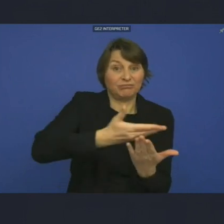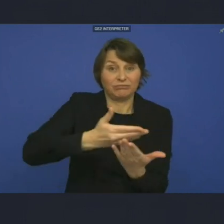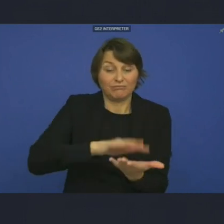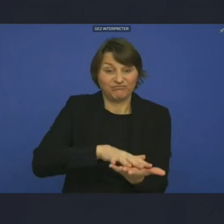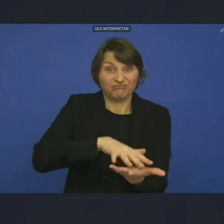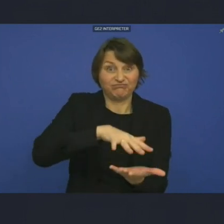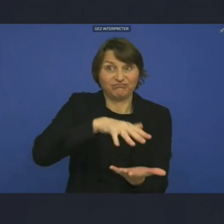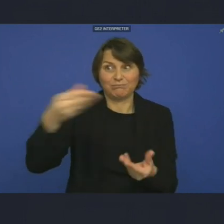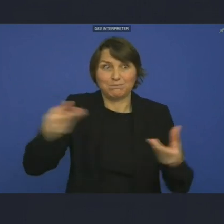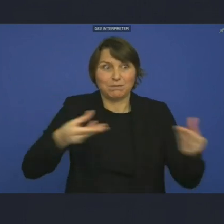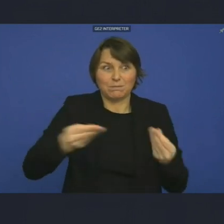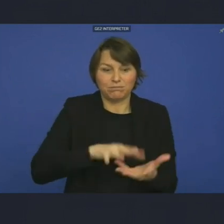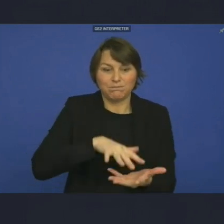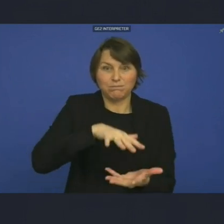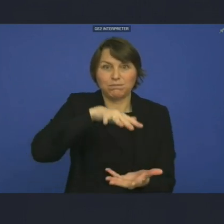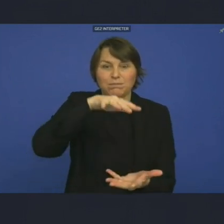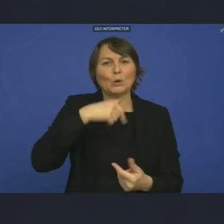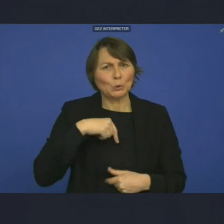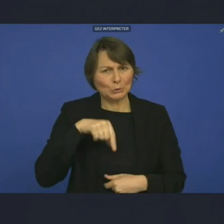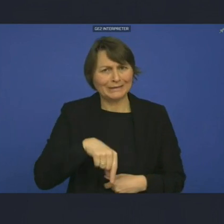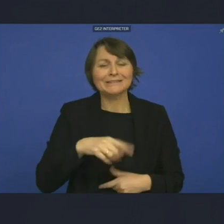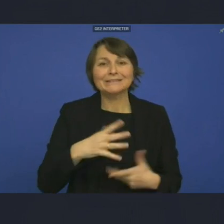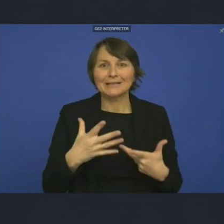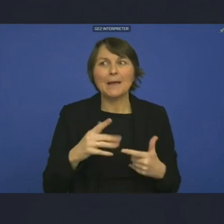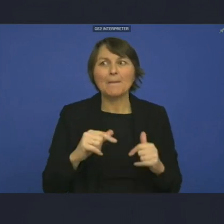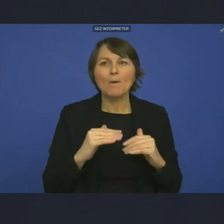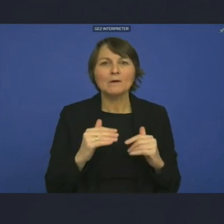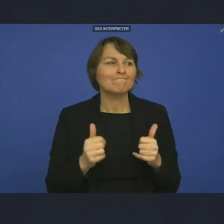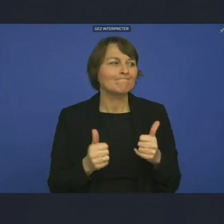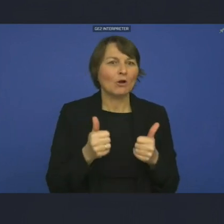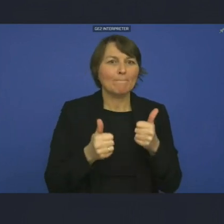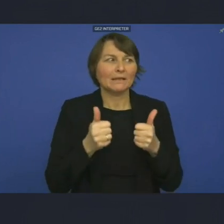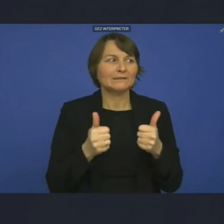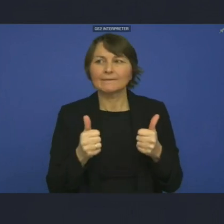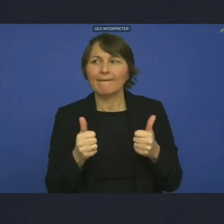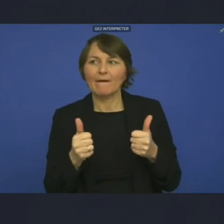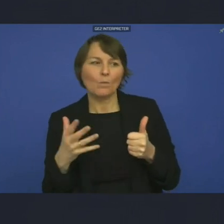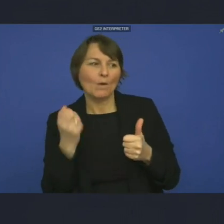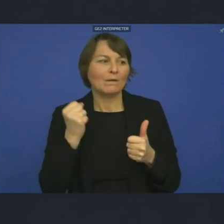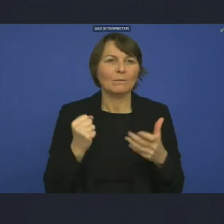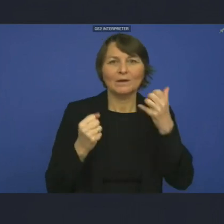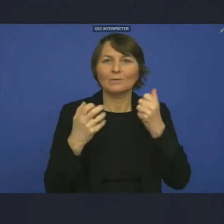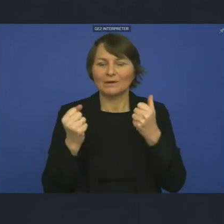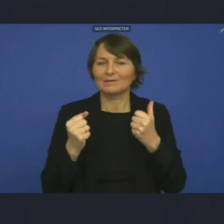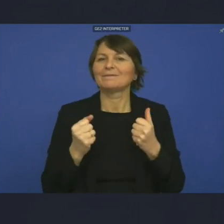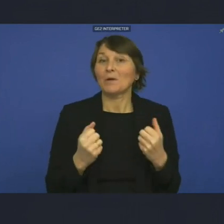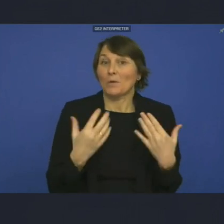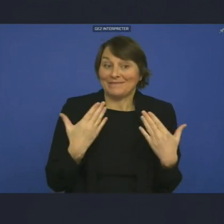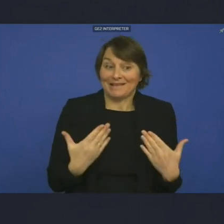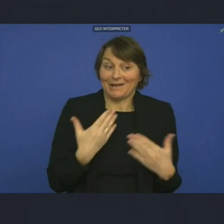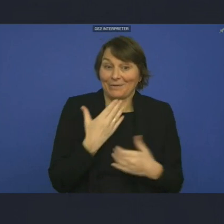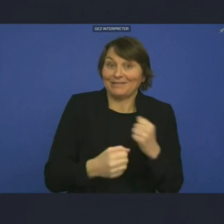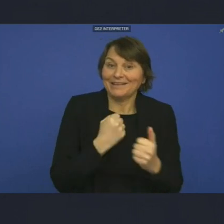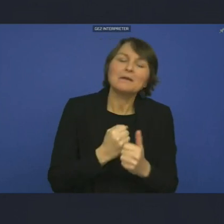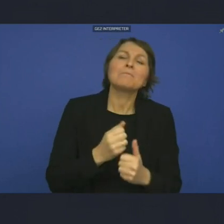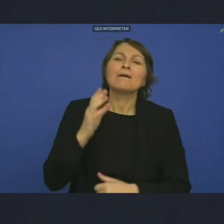a highly competitive process, but we hope, especially already this year, but in the future also, to increase our